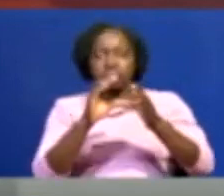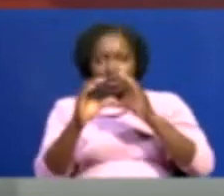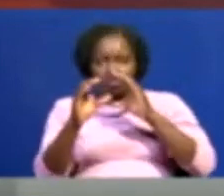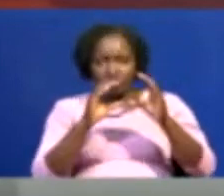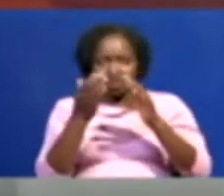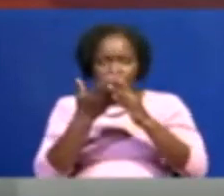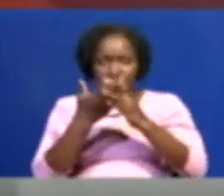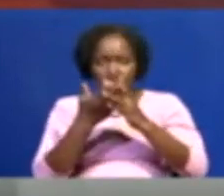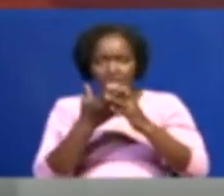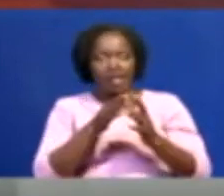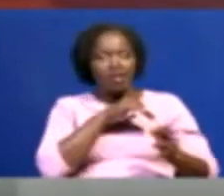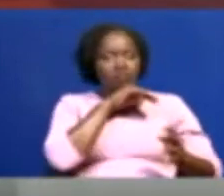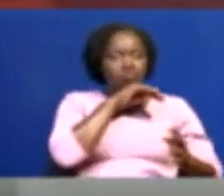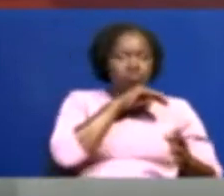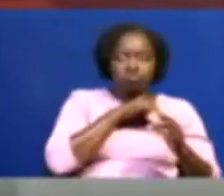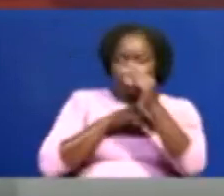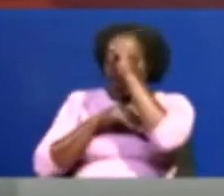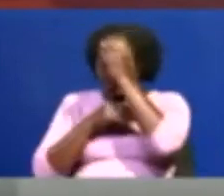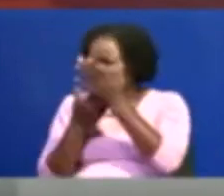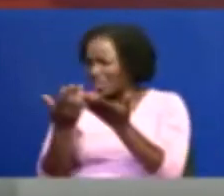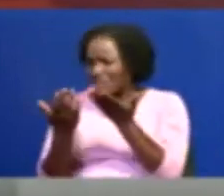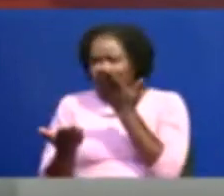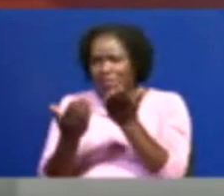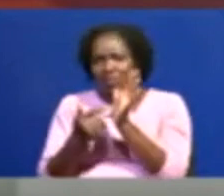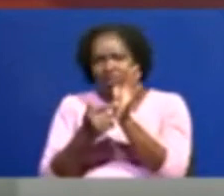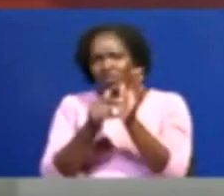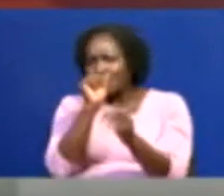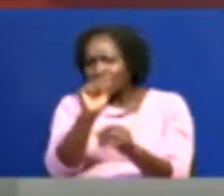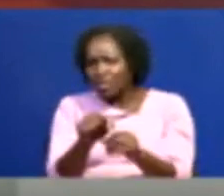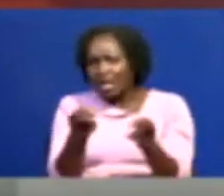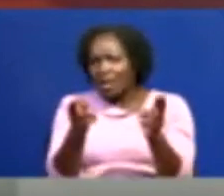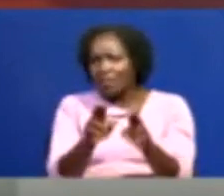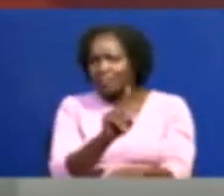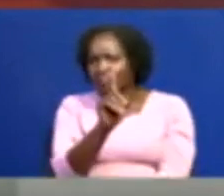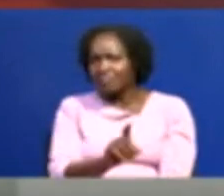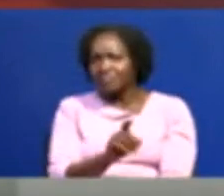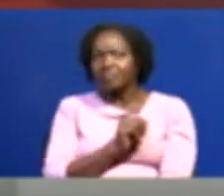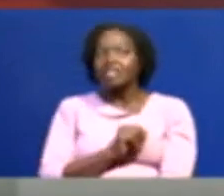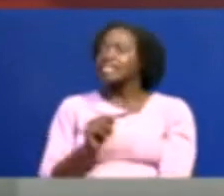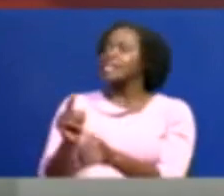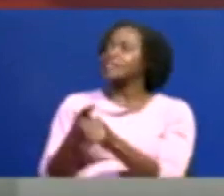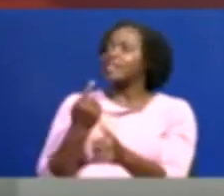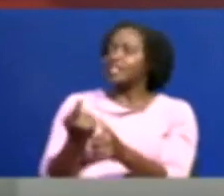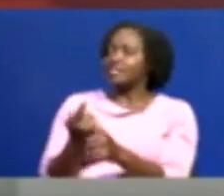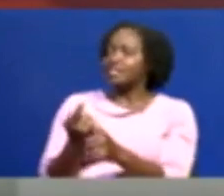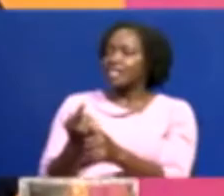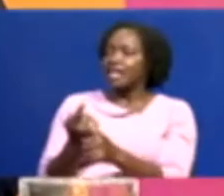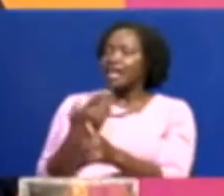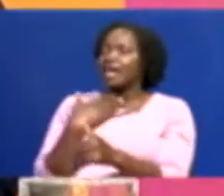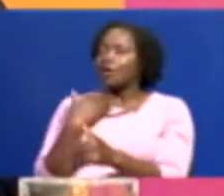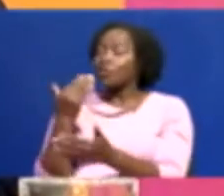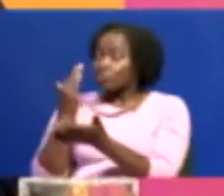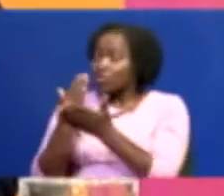between the opposition and the government. Maybe, Alenga, should that be the case? First and foremost, I would like to